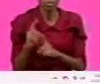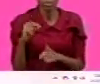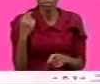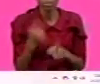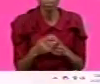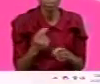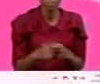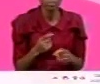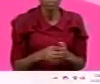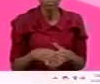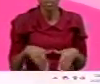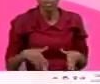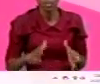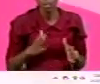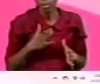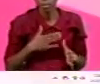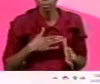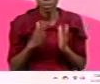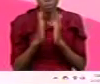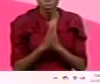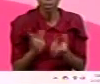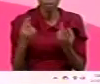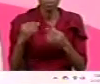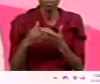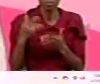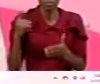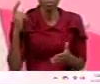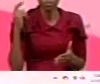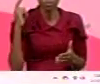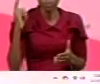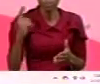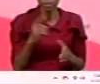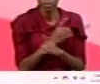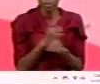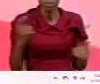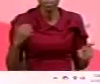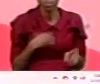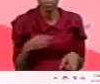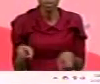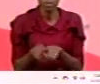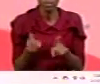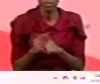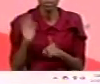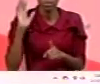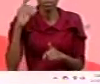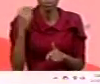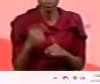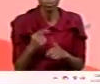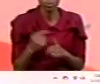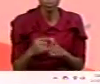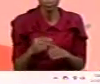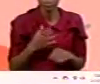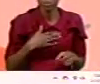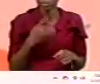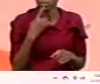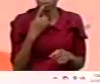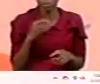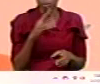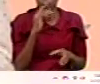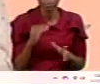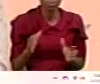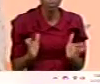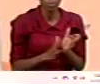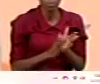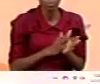word. My lips shall utter praise when thou hast taught me thy statutes. My tongue shall speak of thy word, for all thy commandments are